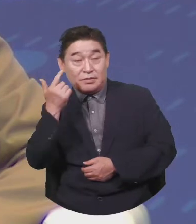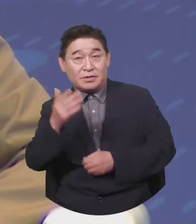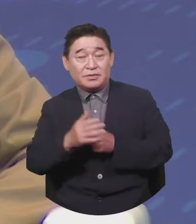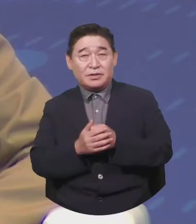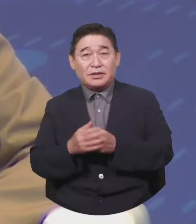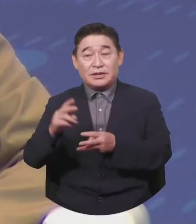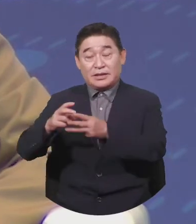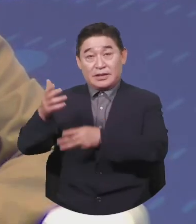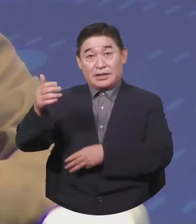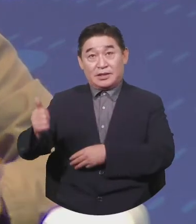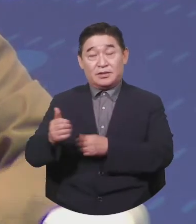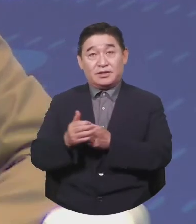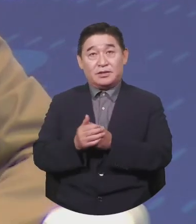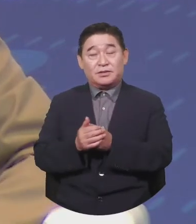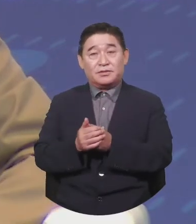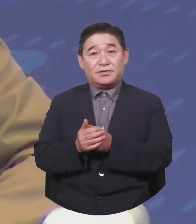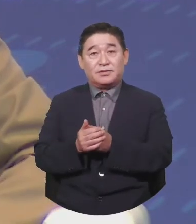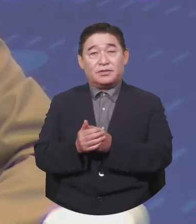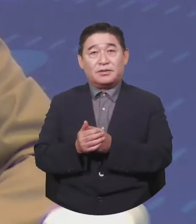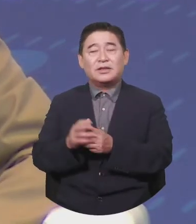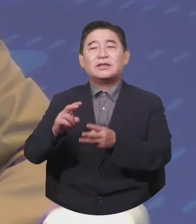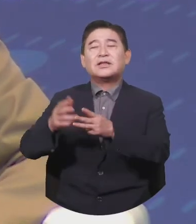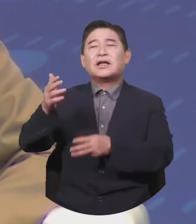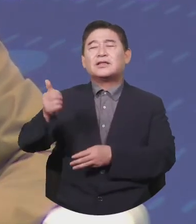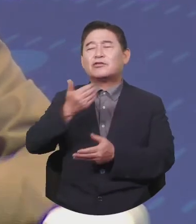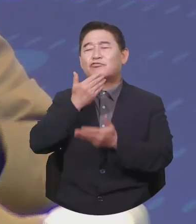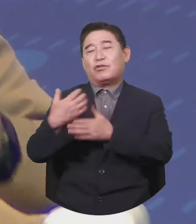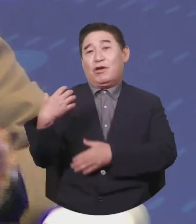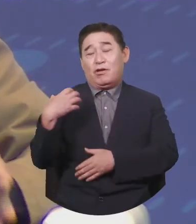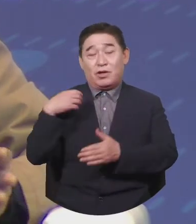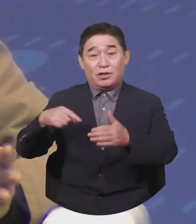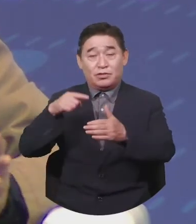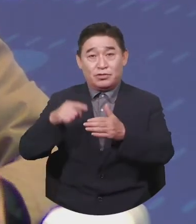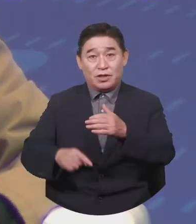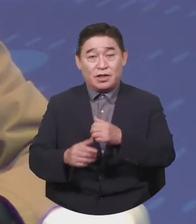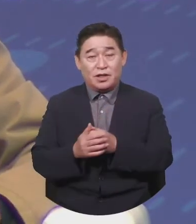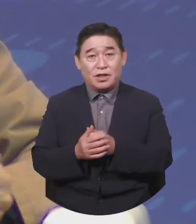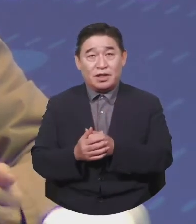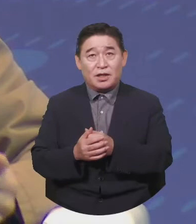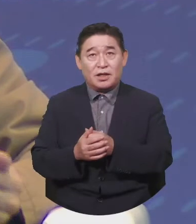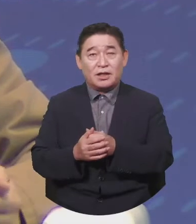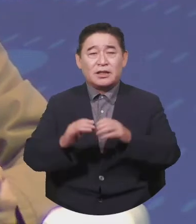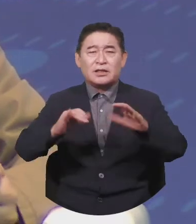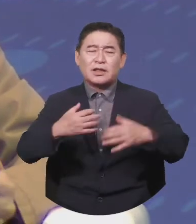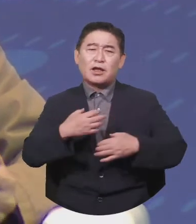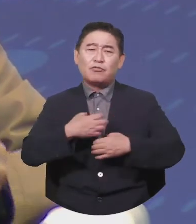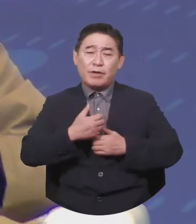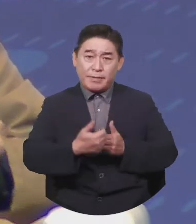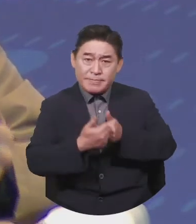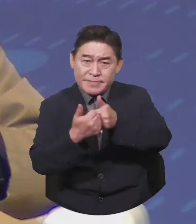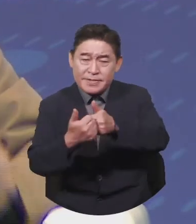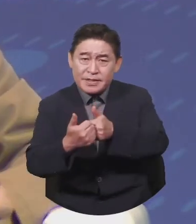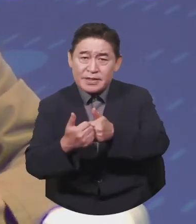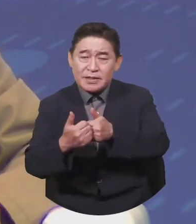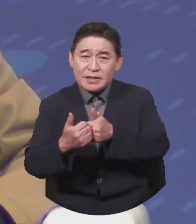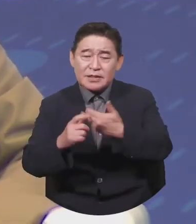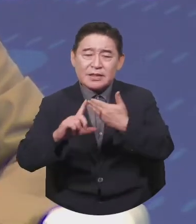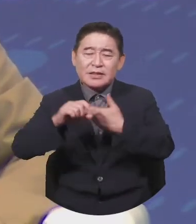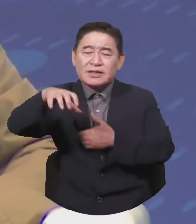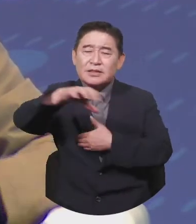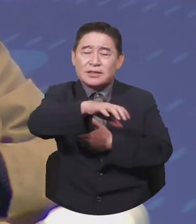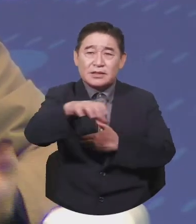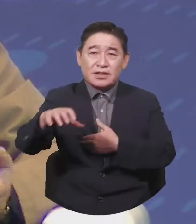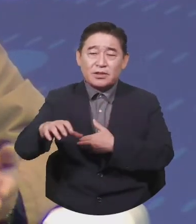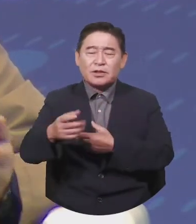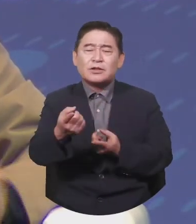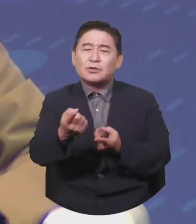center key roles. That is to coordinate the global challenge with the local demand of different countries. So